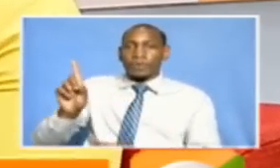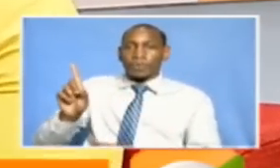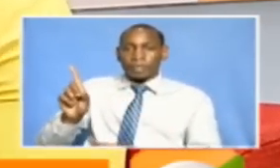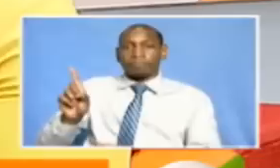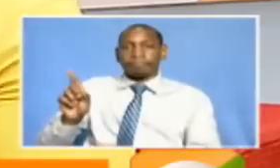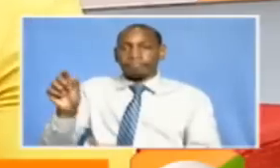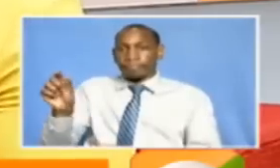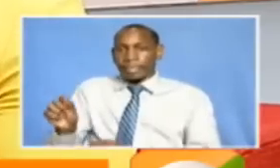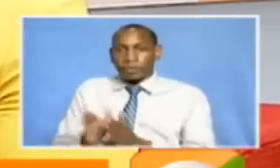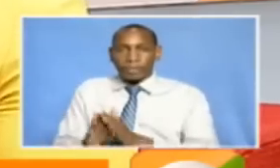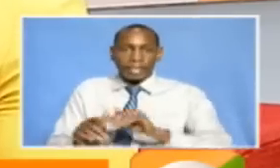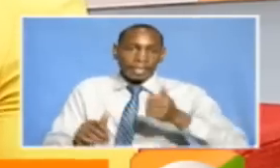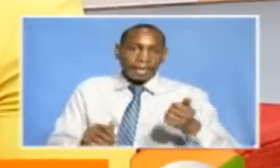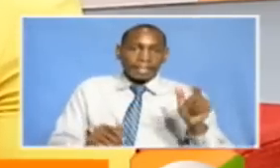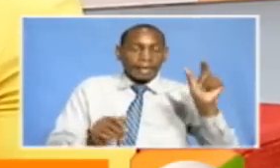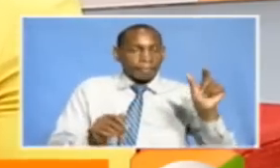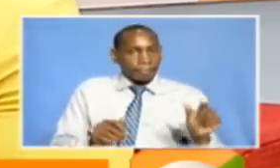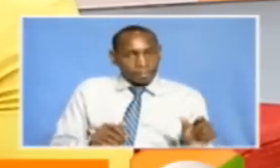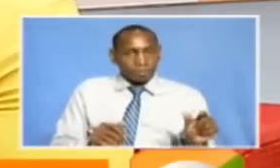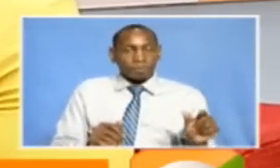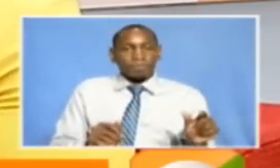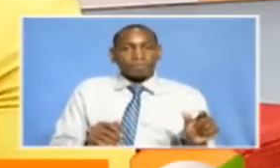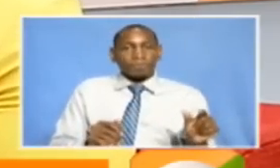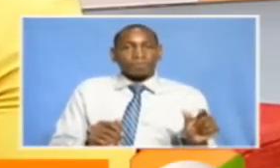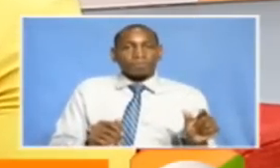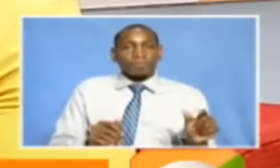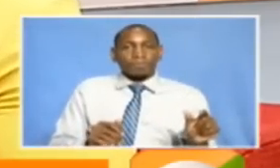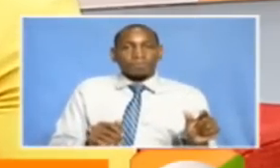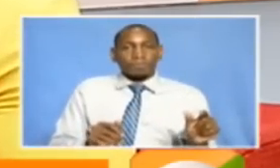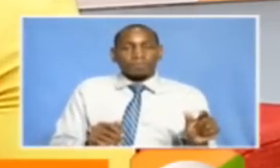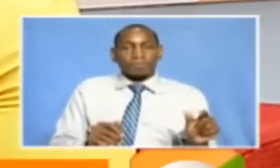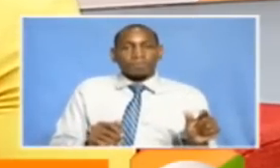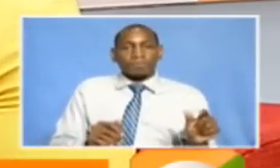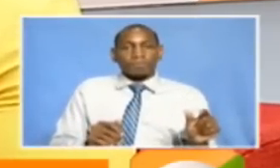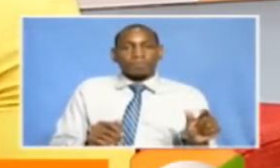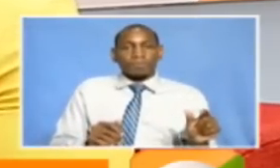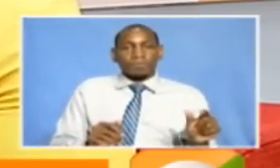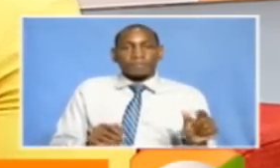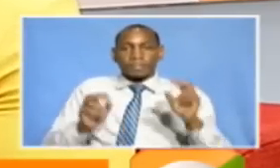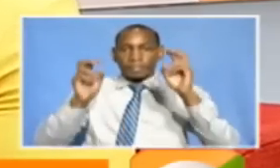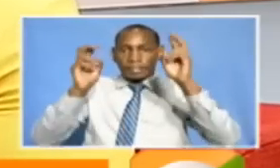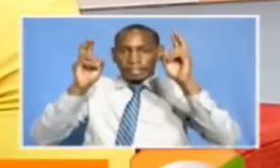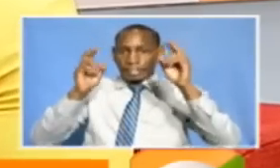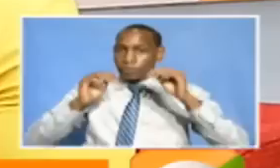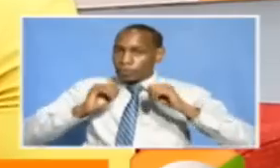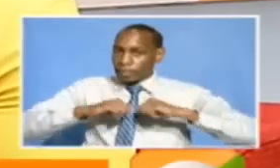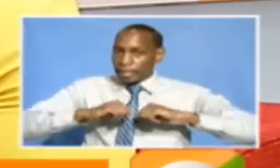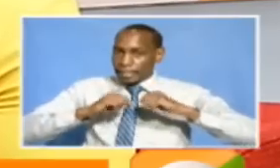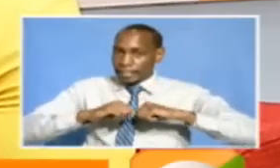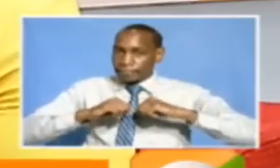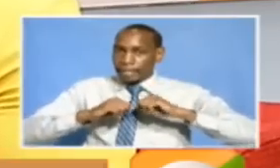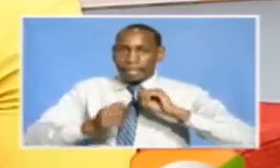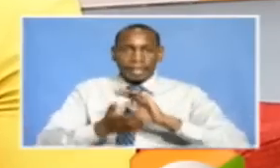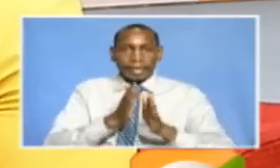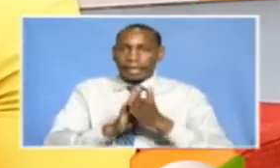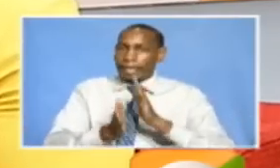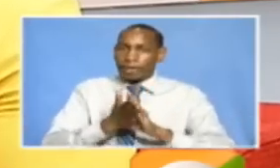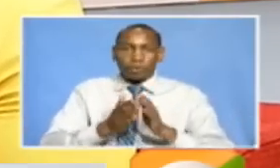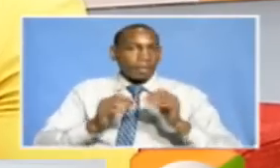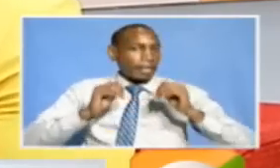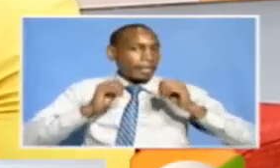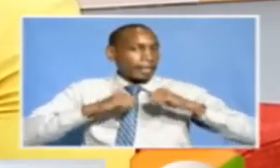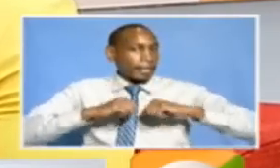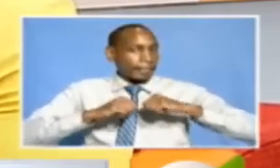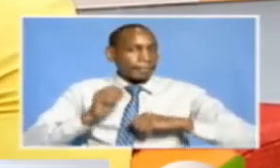genital organ and another person's genital organs. And the issue of consent, without a consent, and if